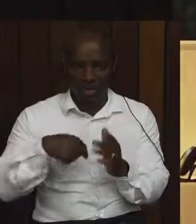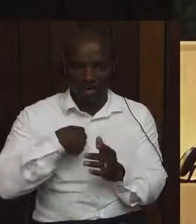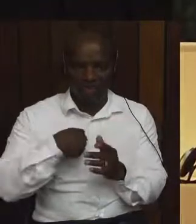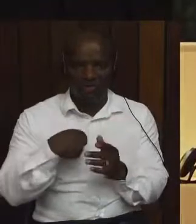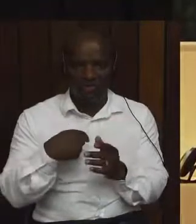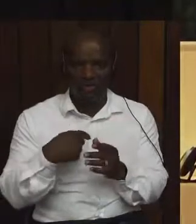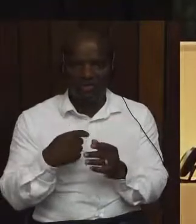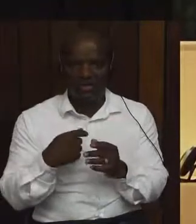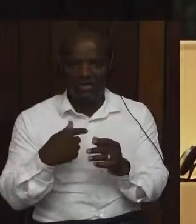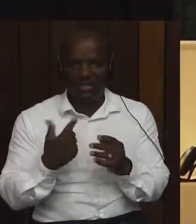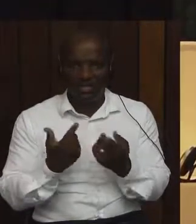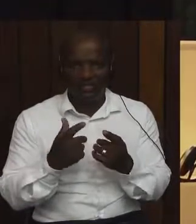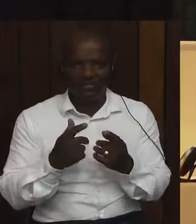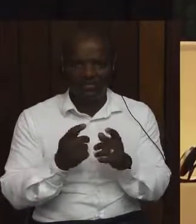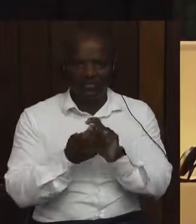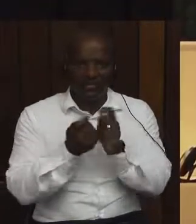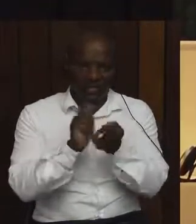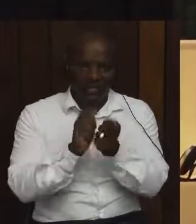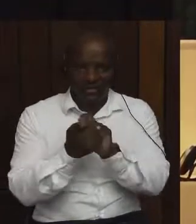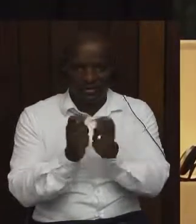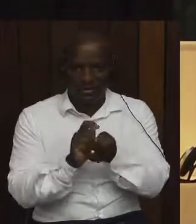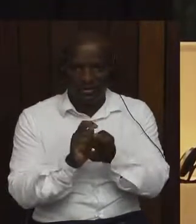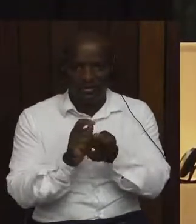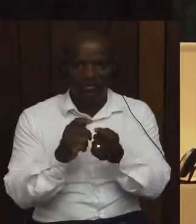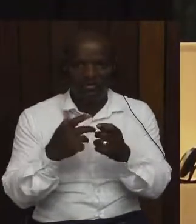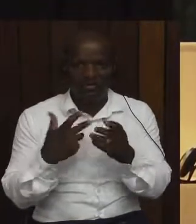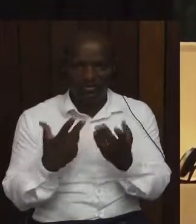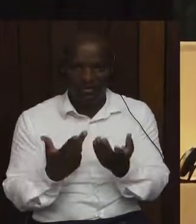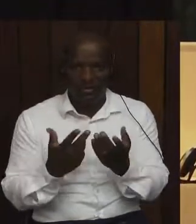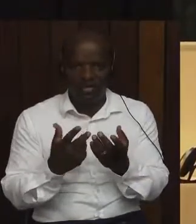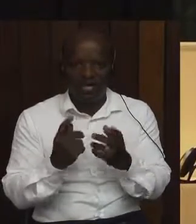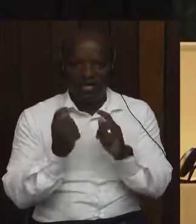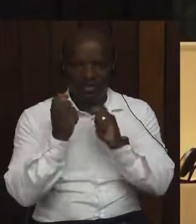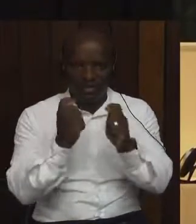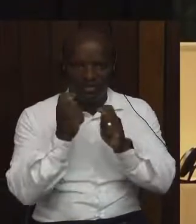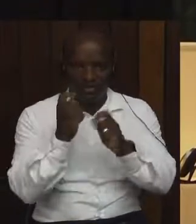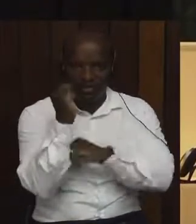this adjustment. If we were saying transport infrastructure program,